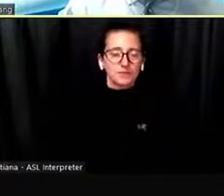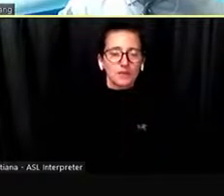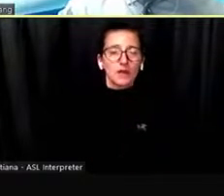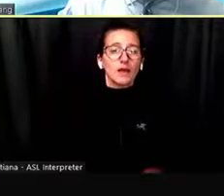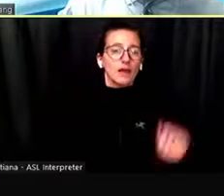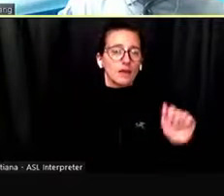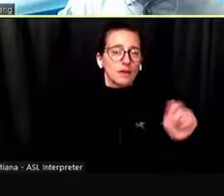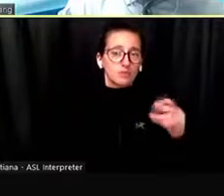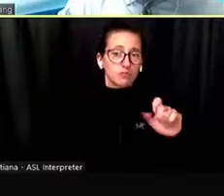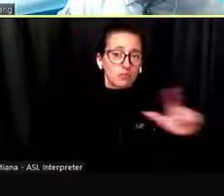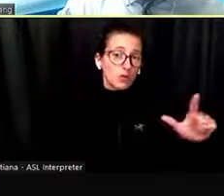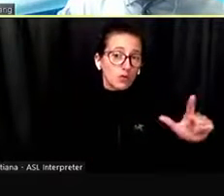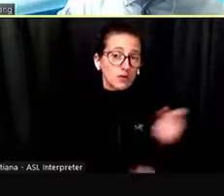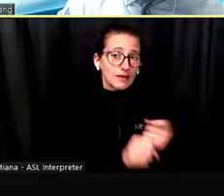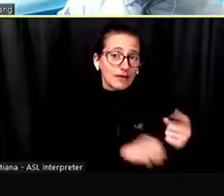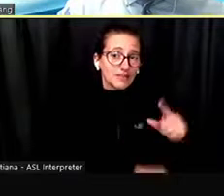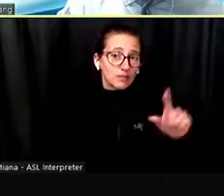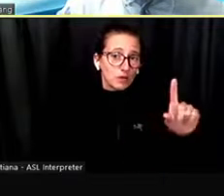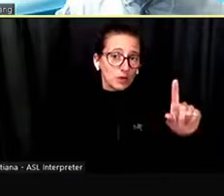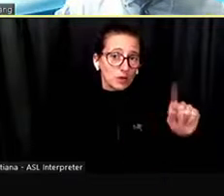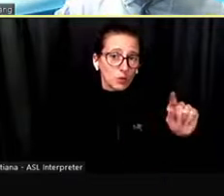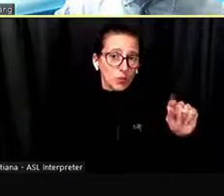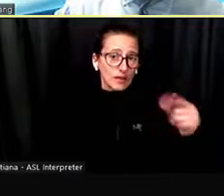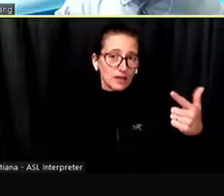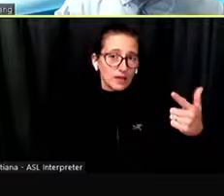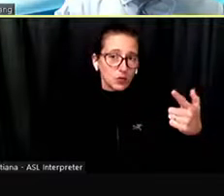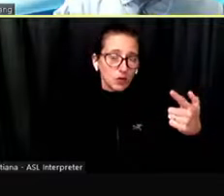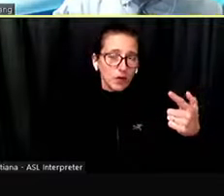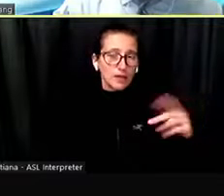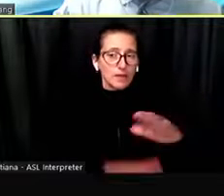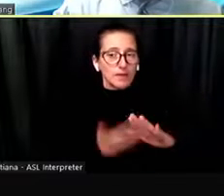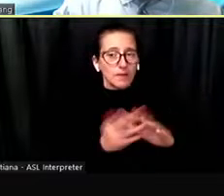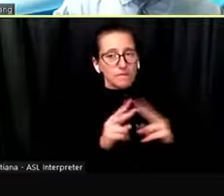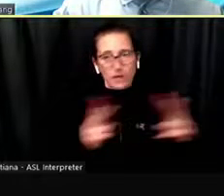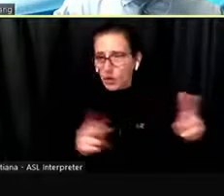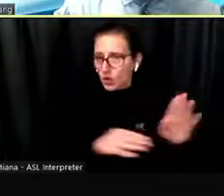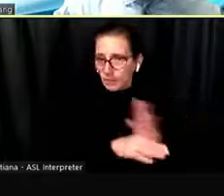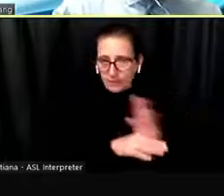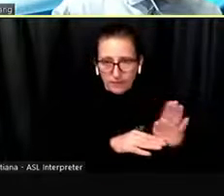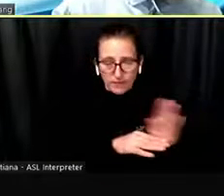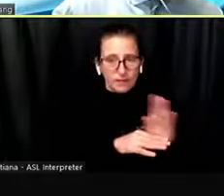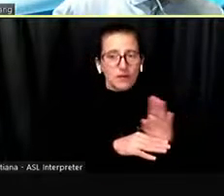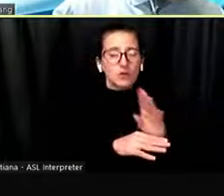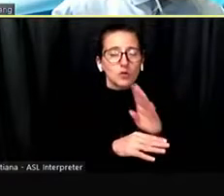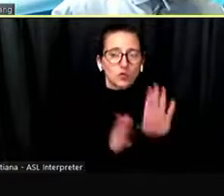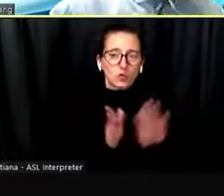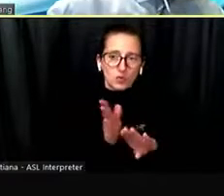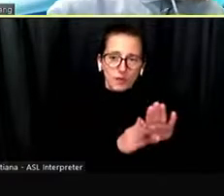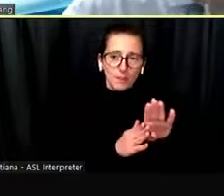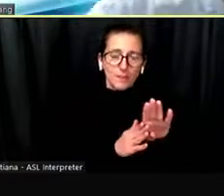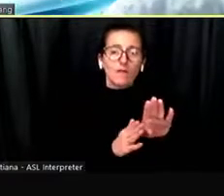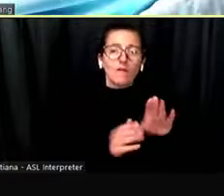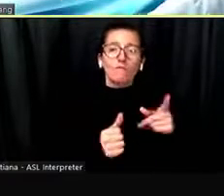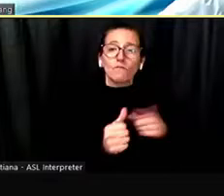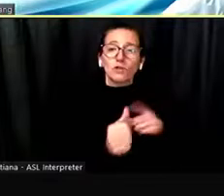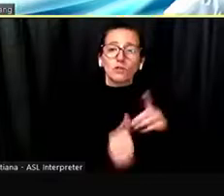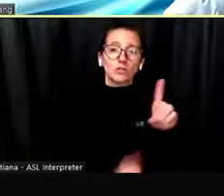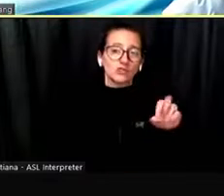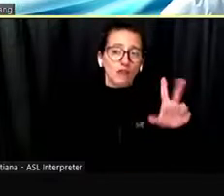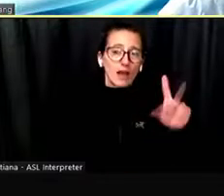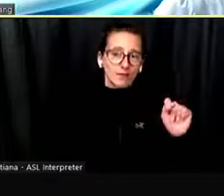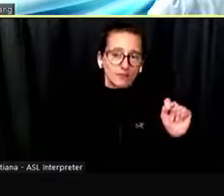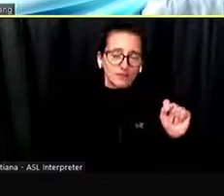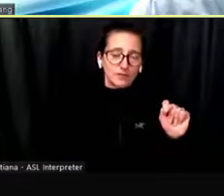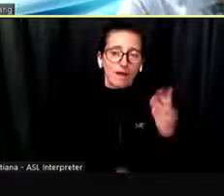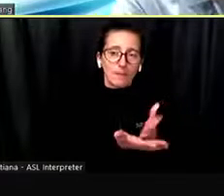very busy to draft the county's budget summary. If you have seen a copy of our budget summary, it actually looks like